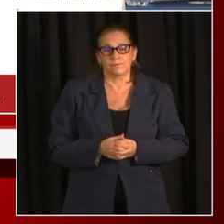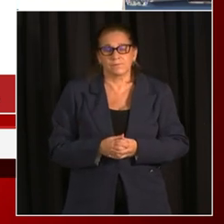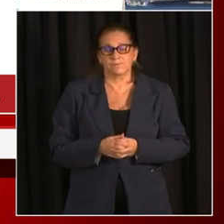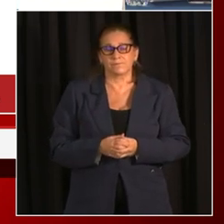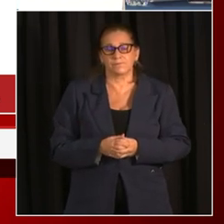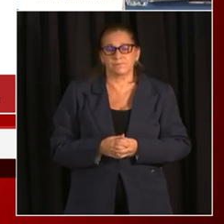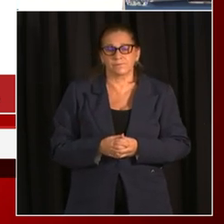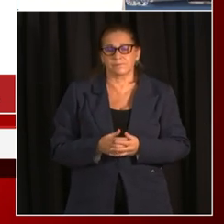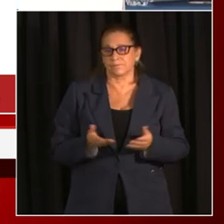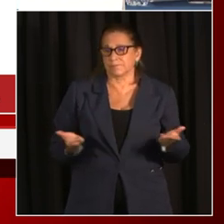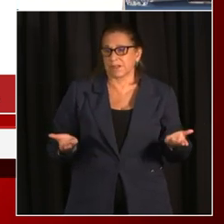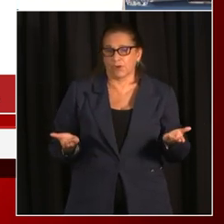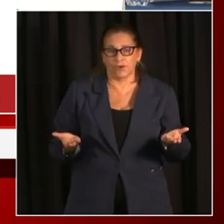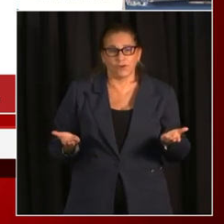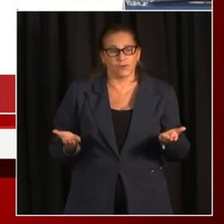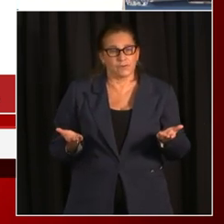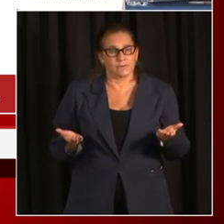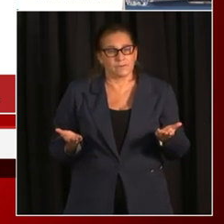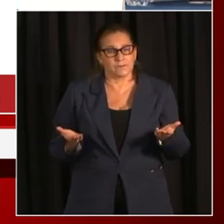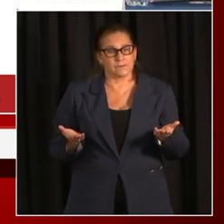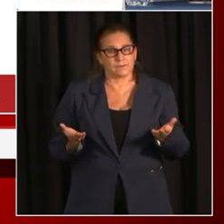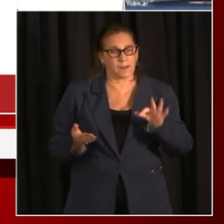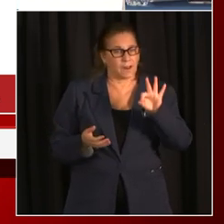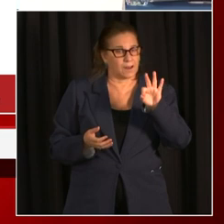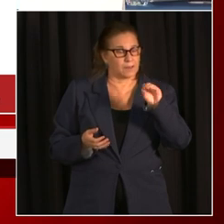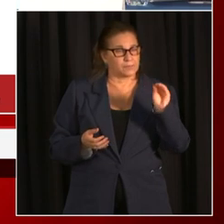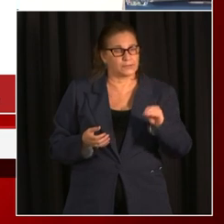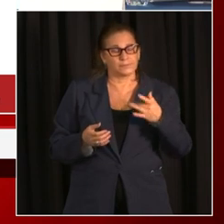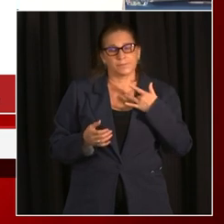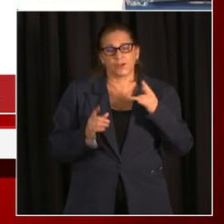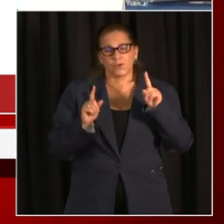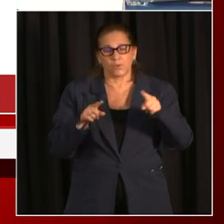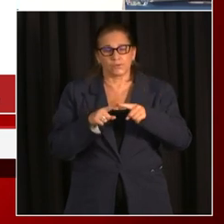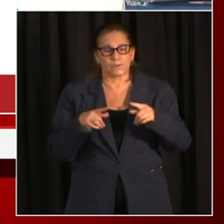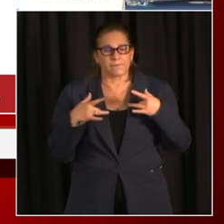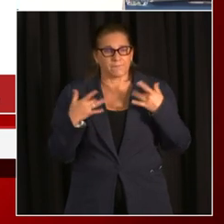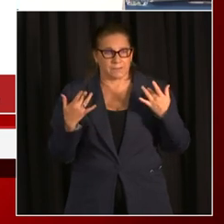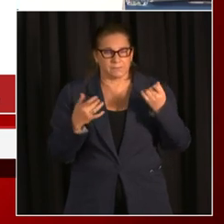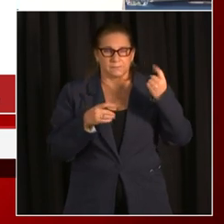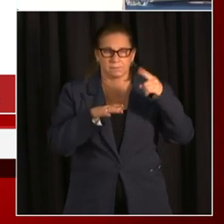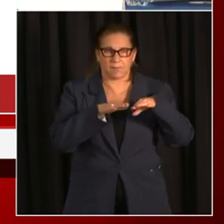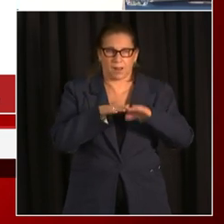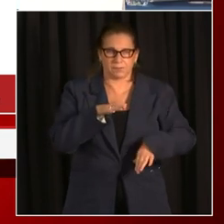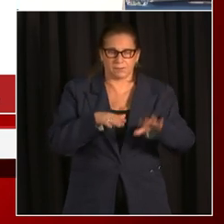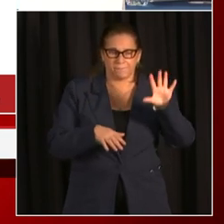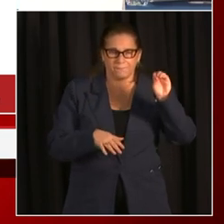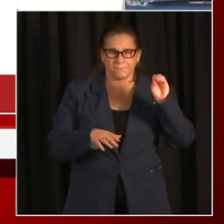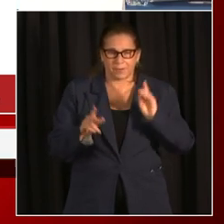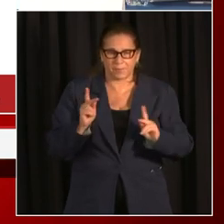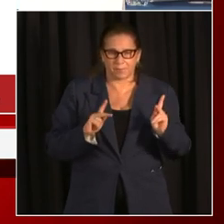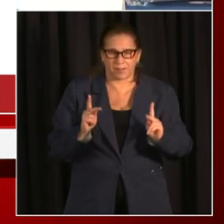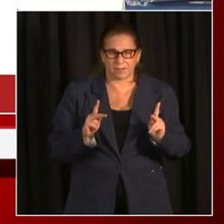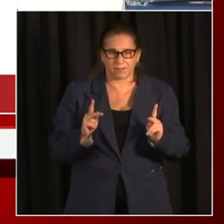gatherings. So 90% of them are going to events that are less than 50 people. And